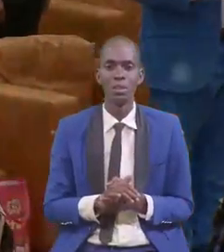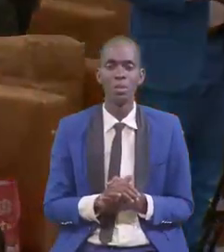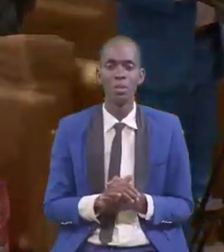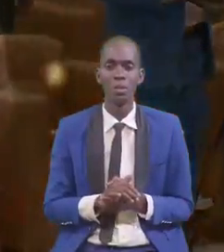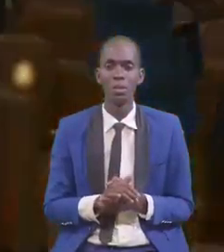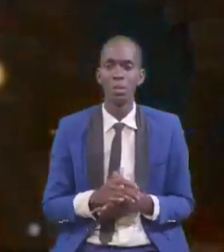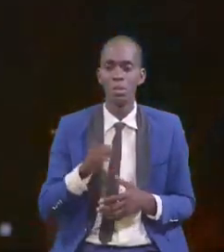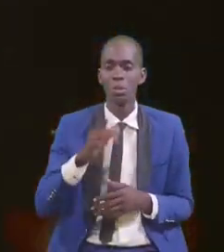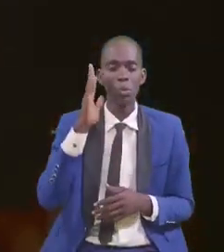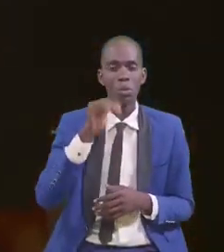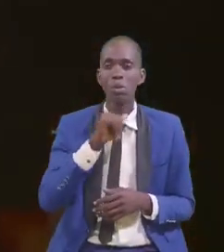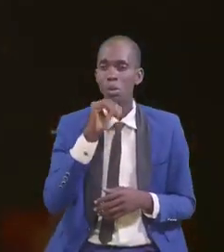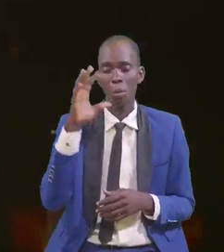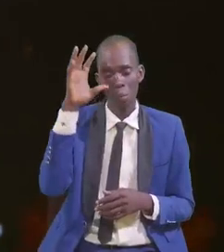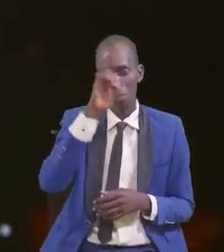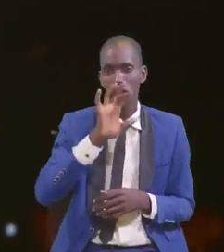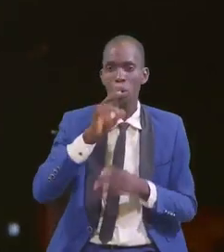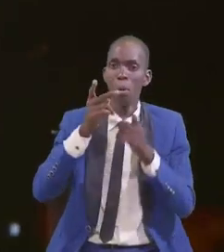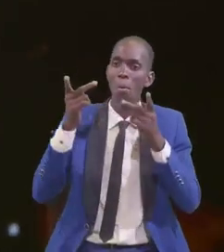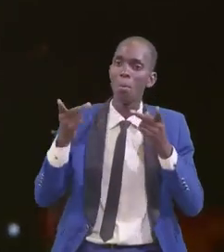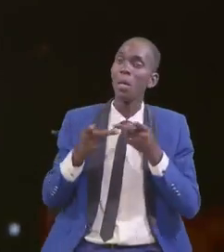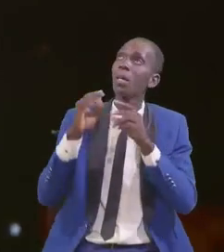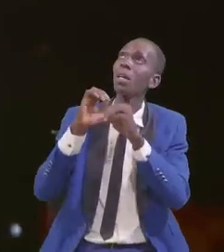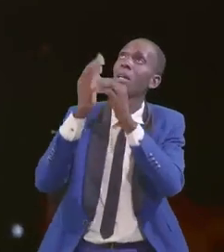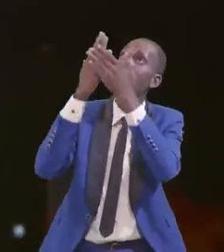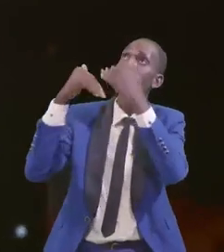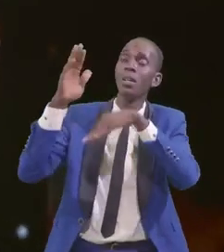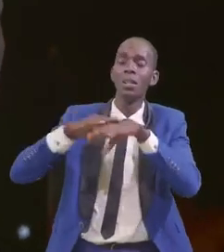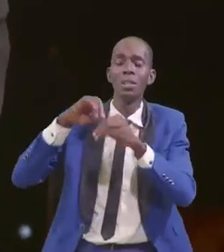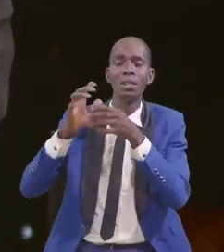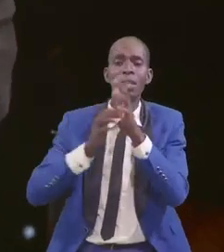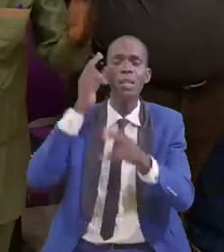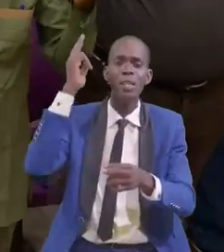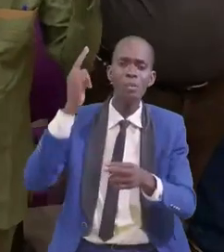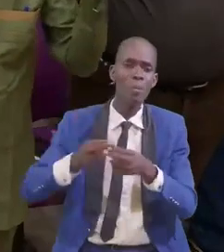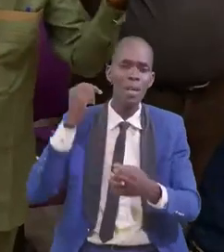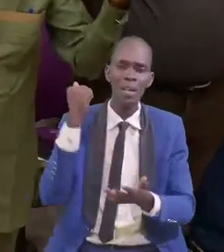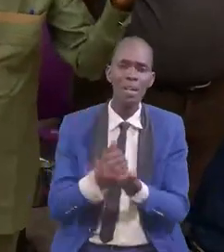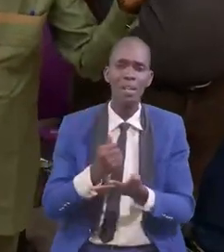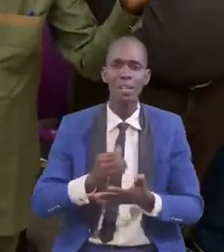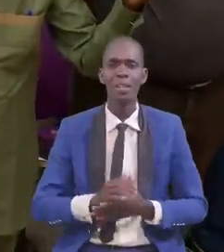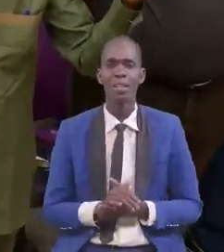You will not miss your place in heaven in Jesus' name.